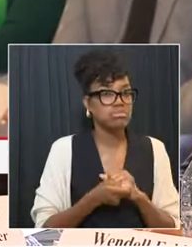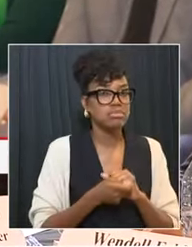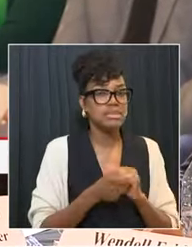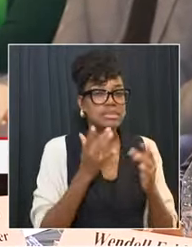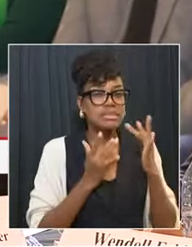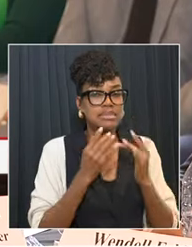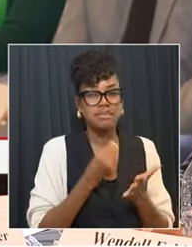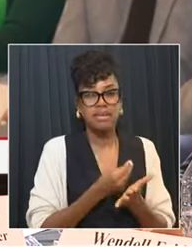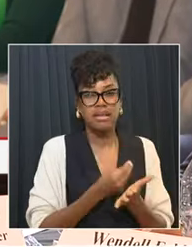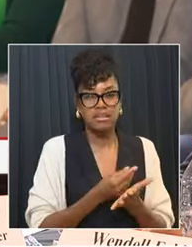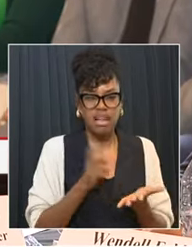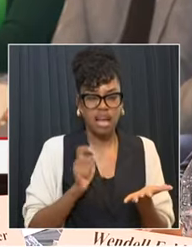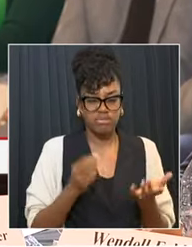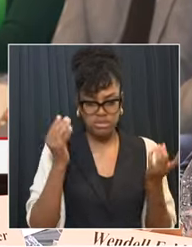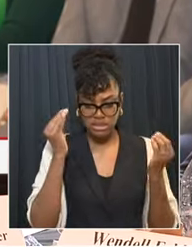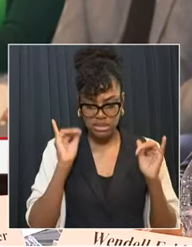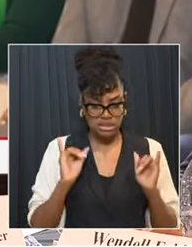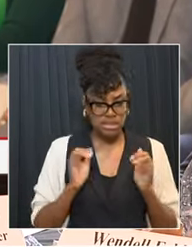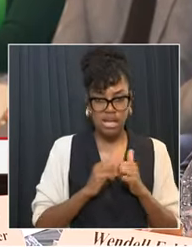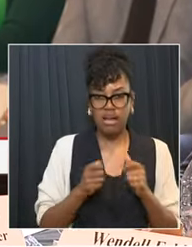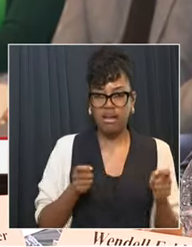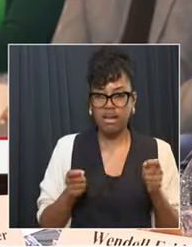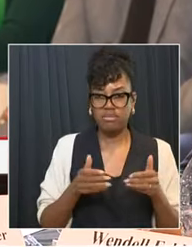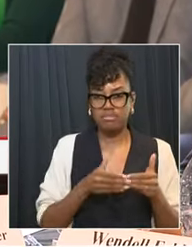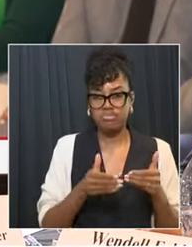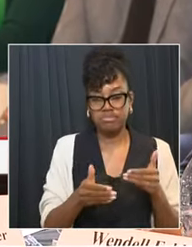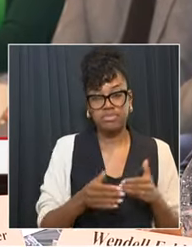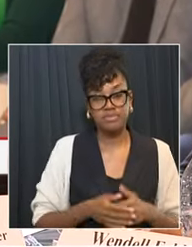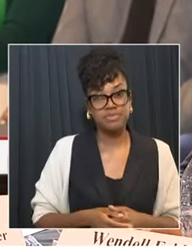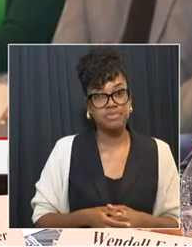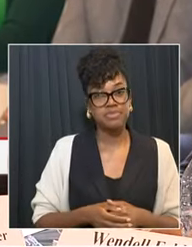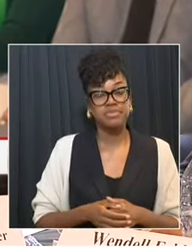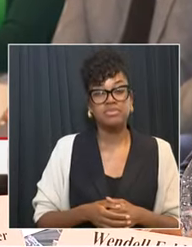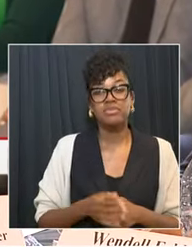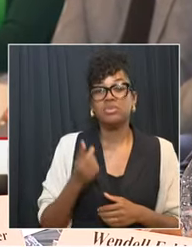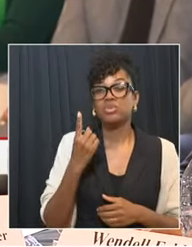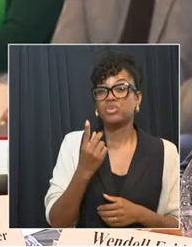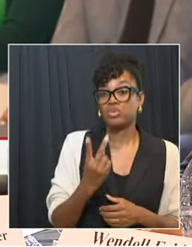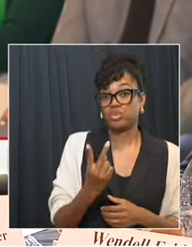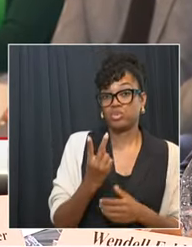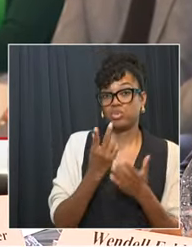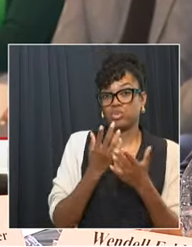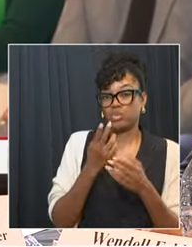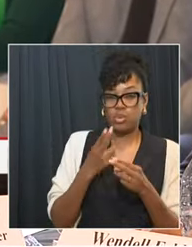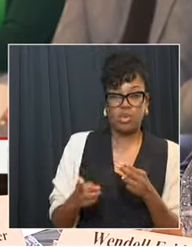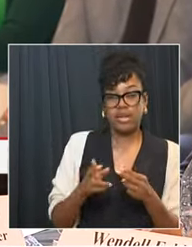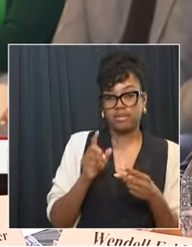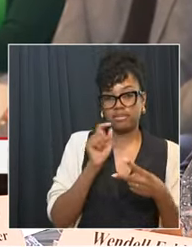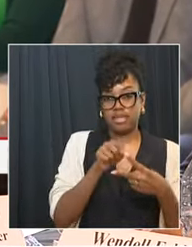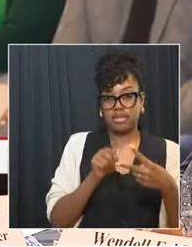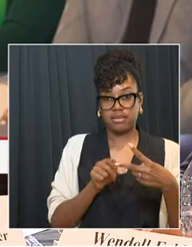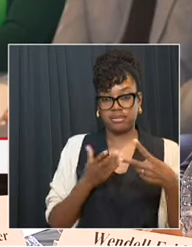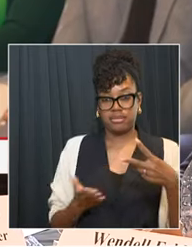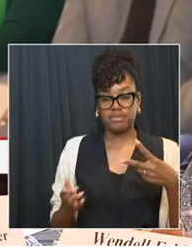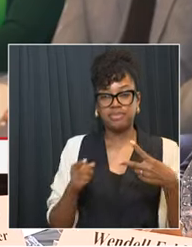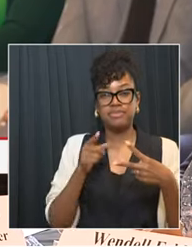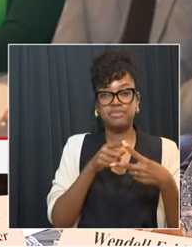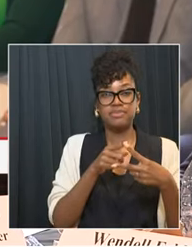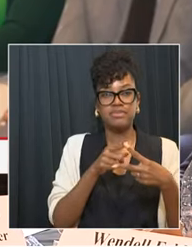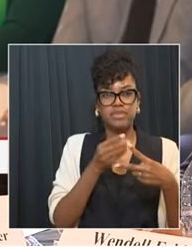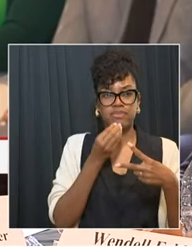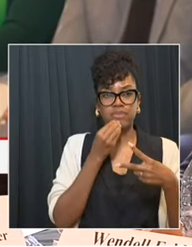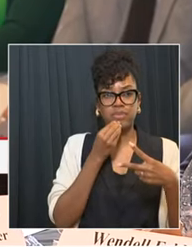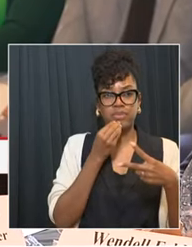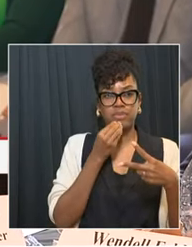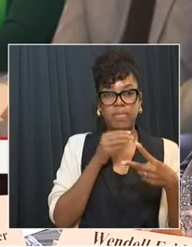that. I did want to ask two really quick things. One around food investments. Obviously on the national level, we've got some changes